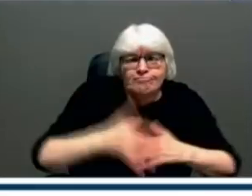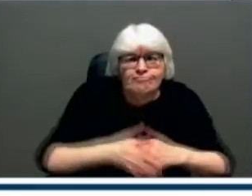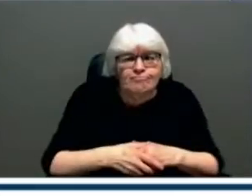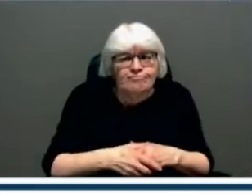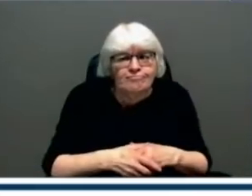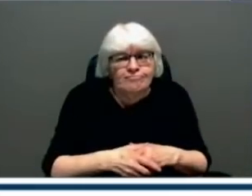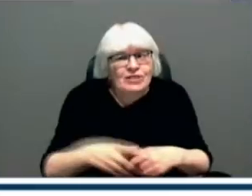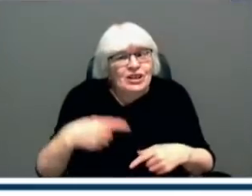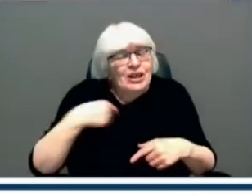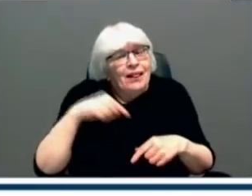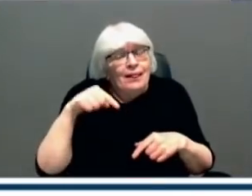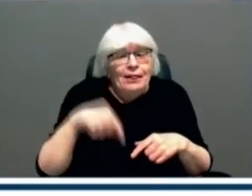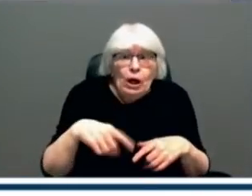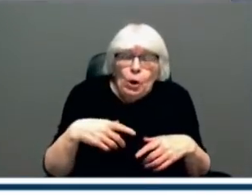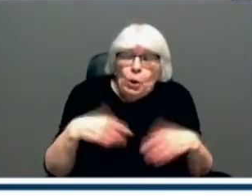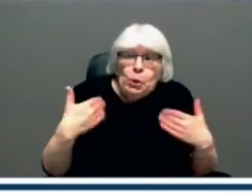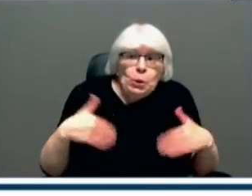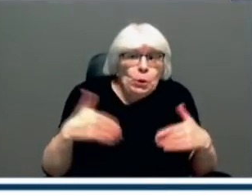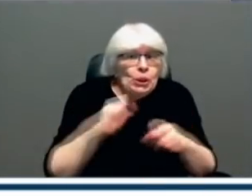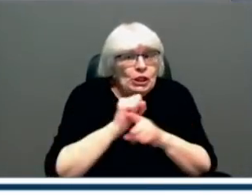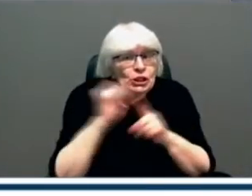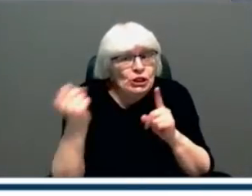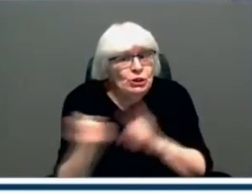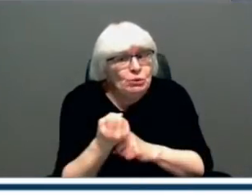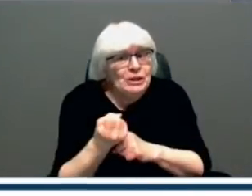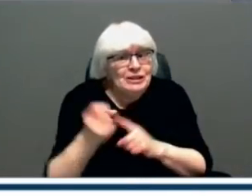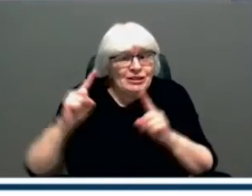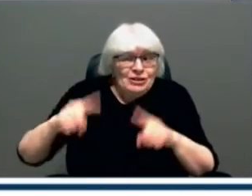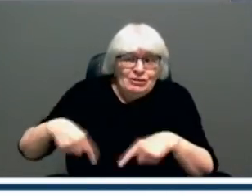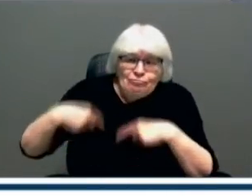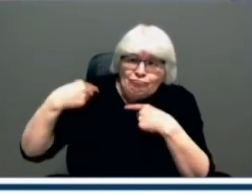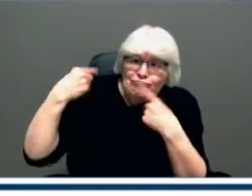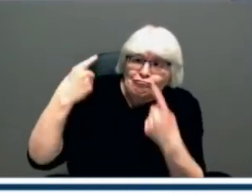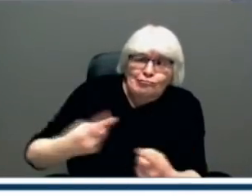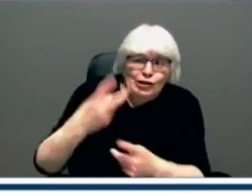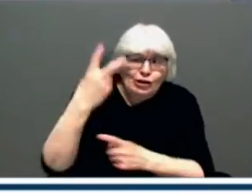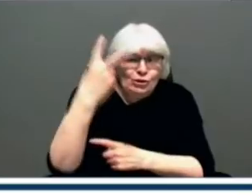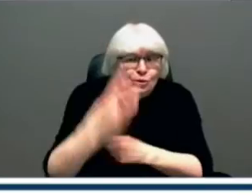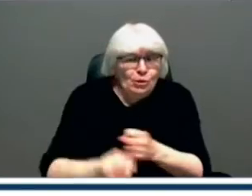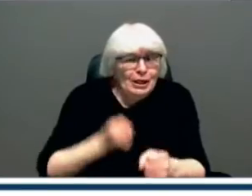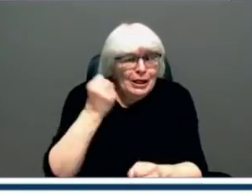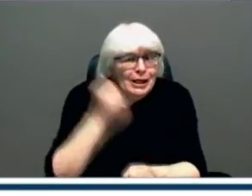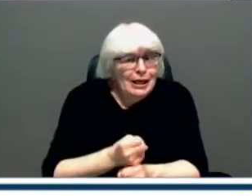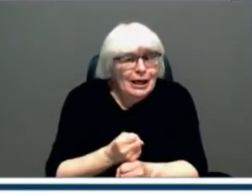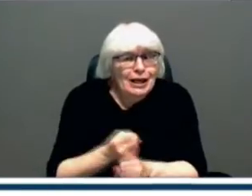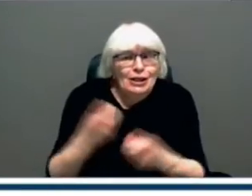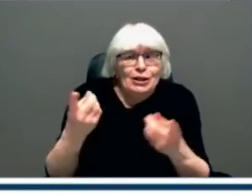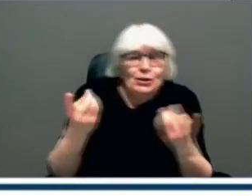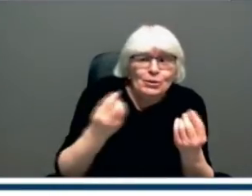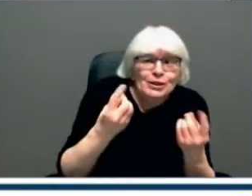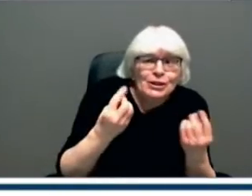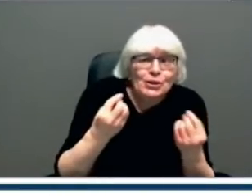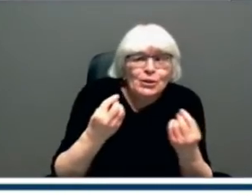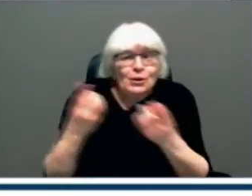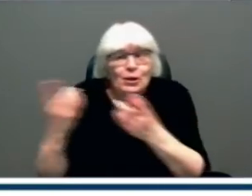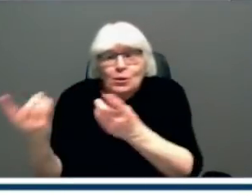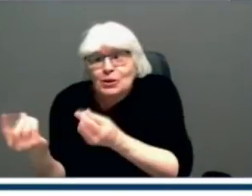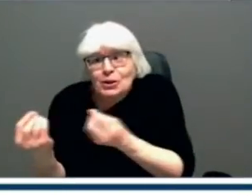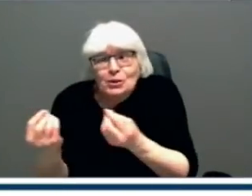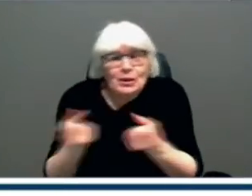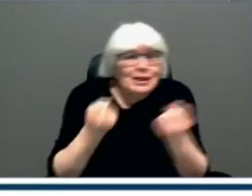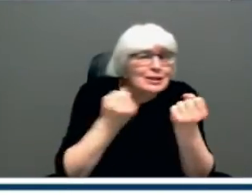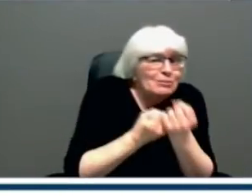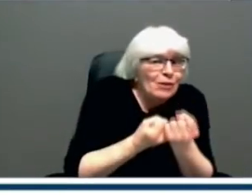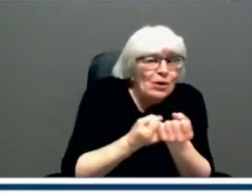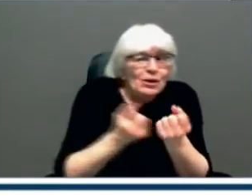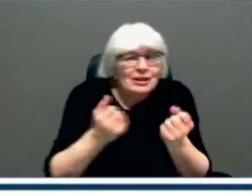it required, over the last 2 years, an unprecedented response. Restrictions and mandates played a